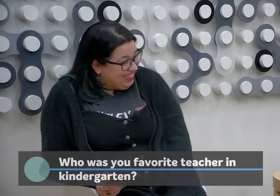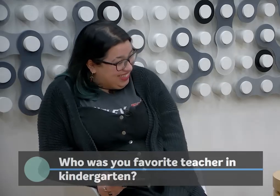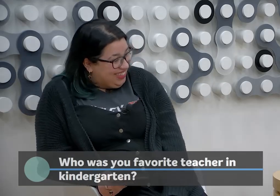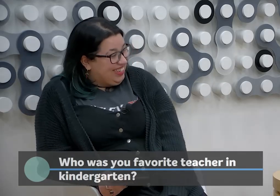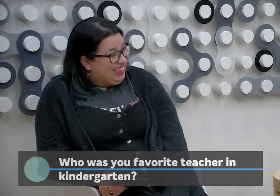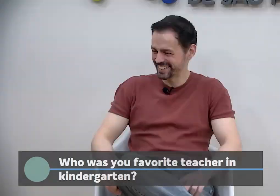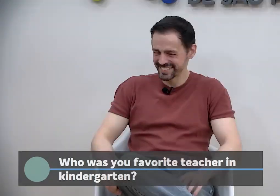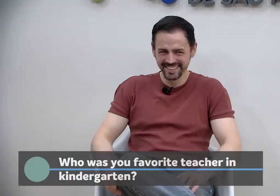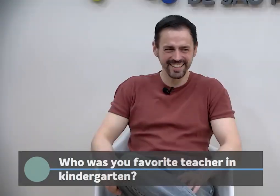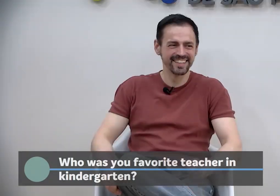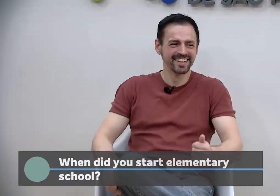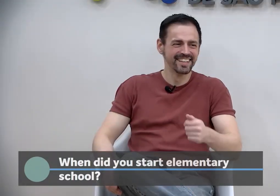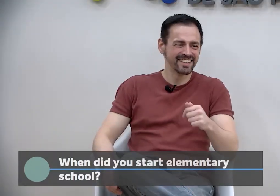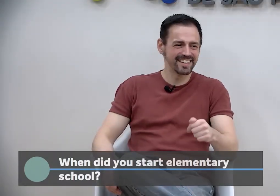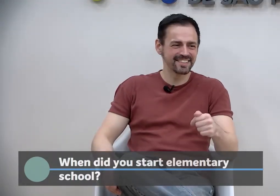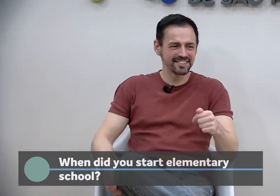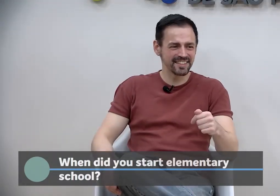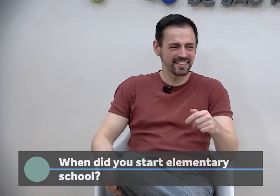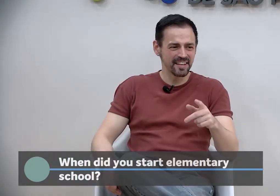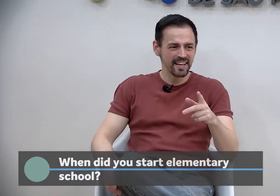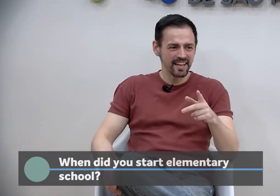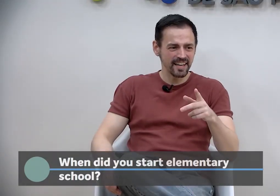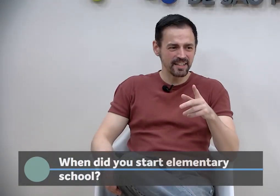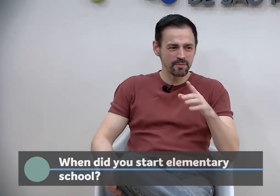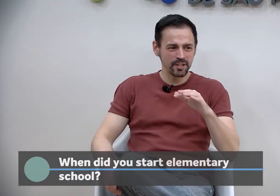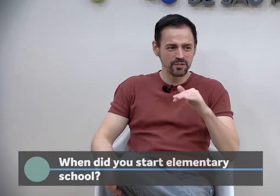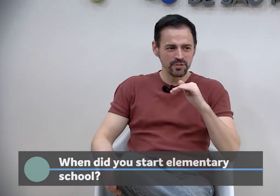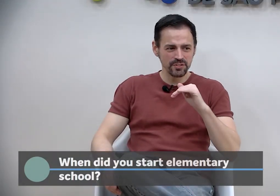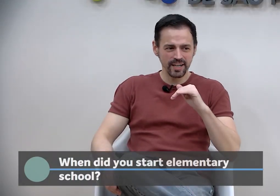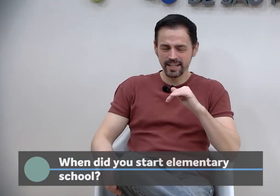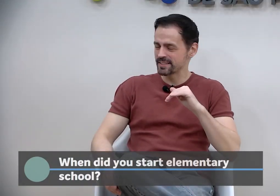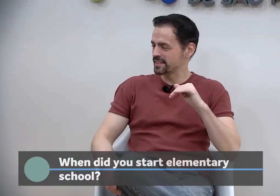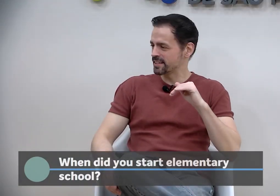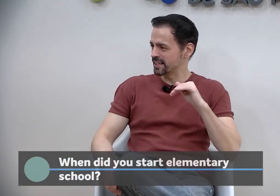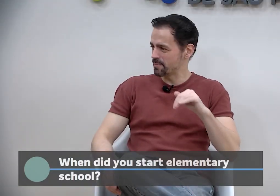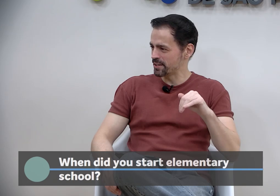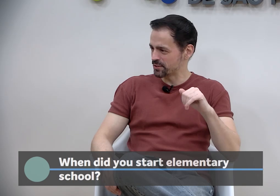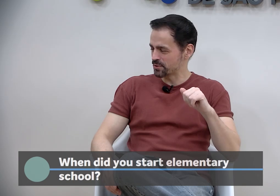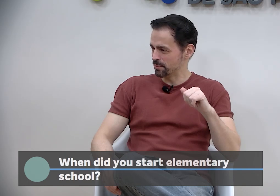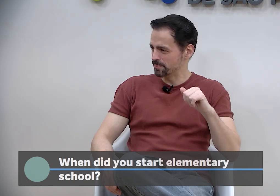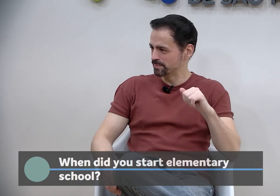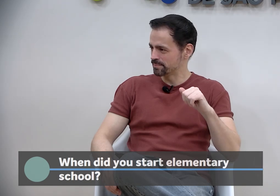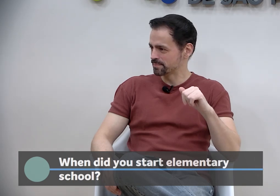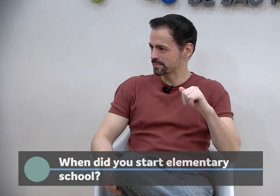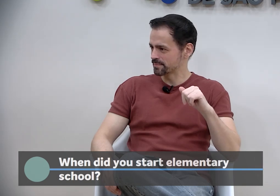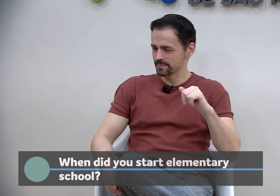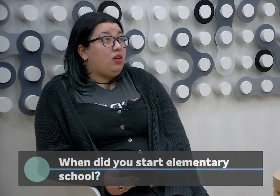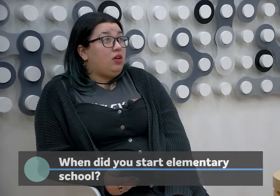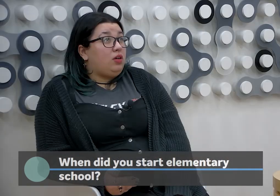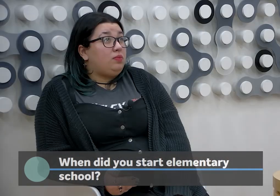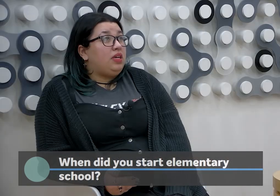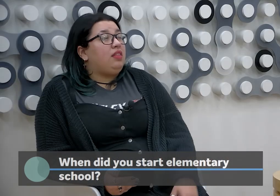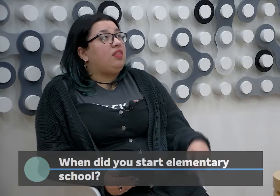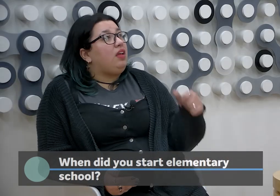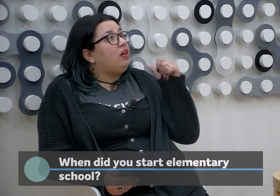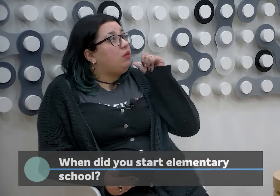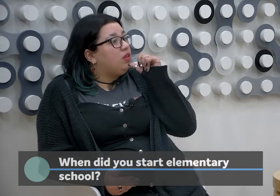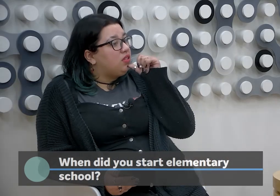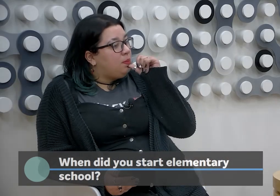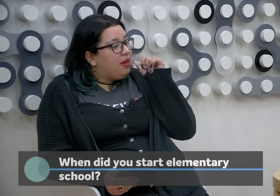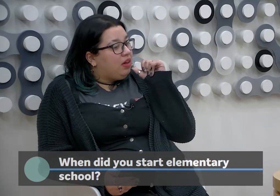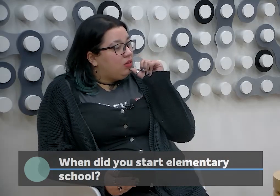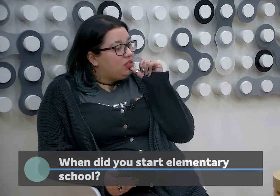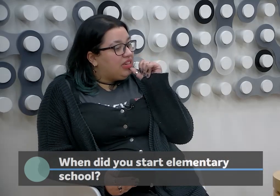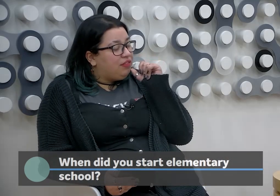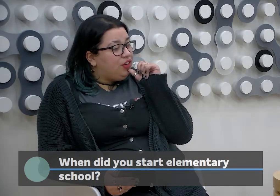blonde. Pretty nice. Okay, let's go to the next one. And when did you start elementary school? I think